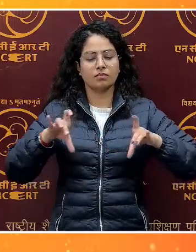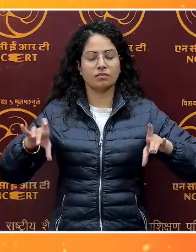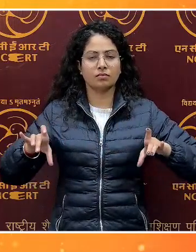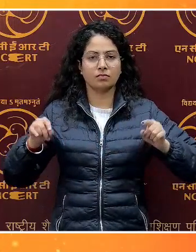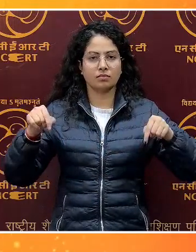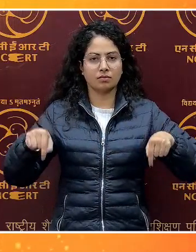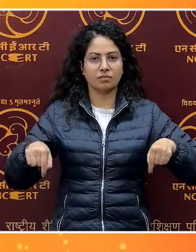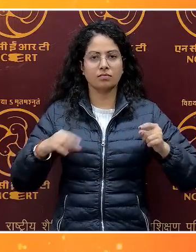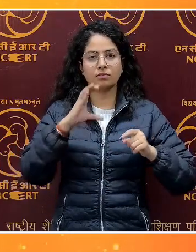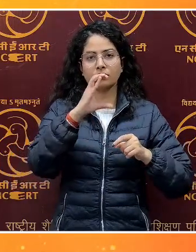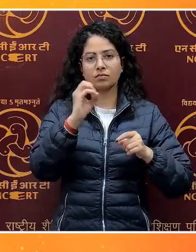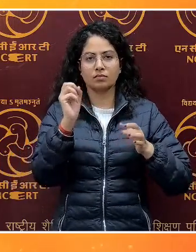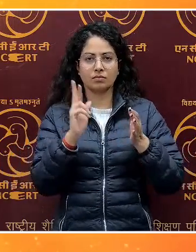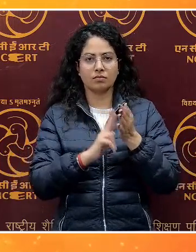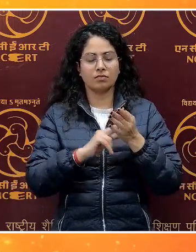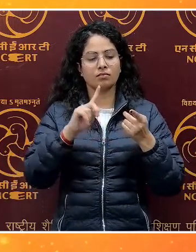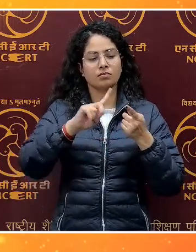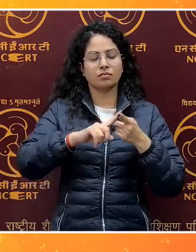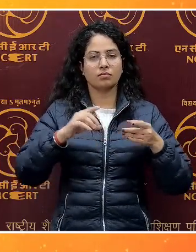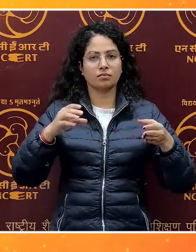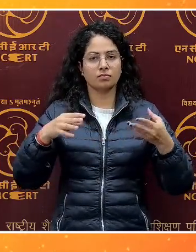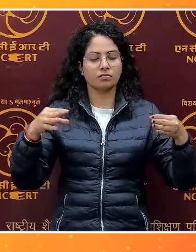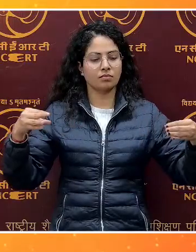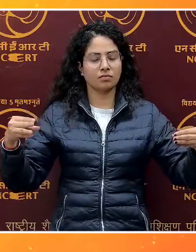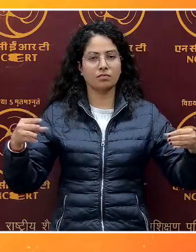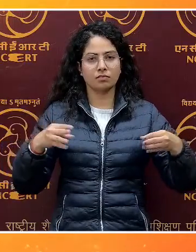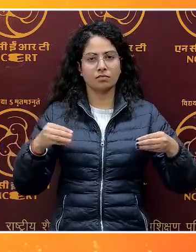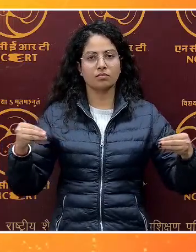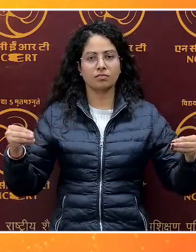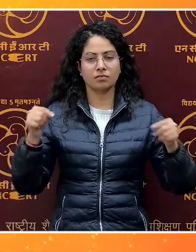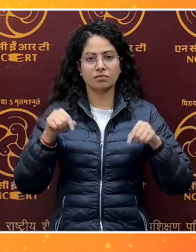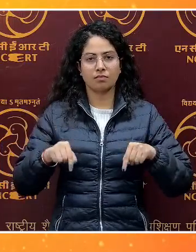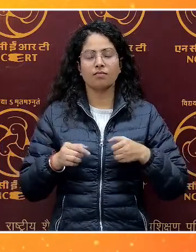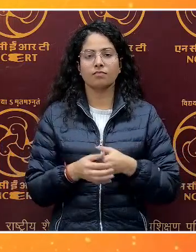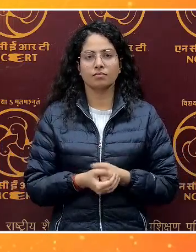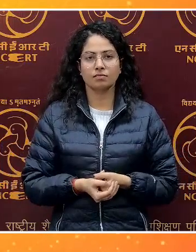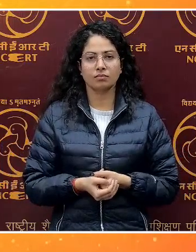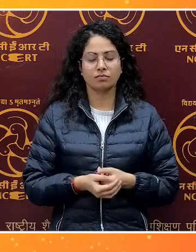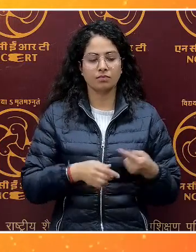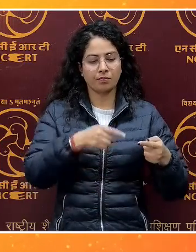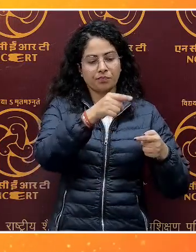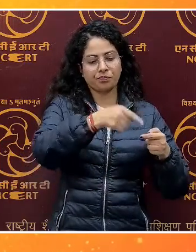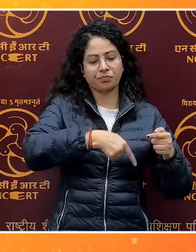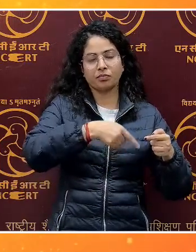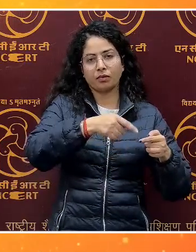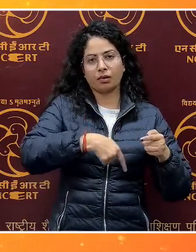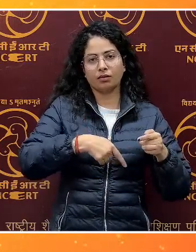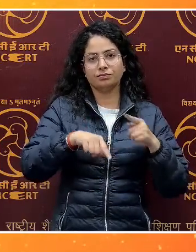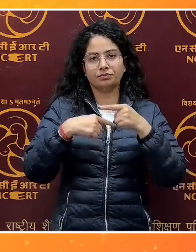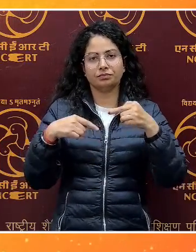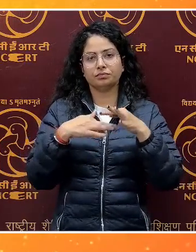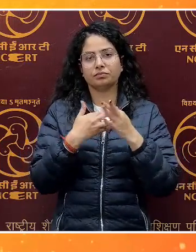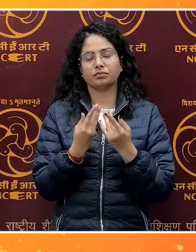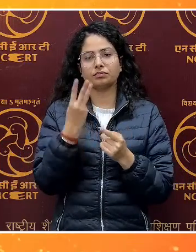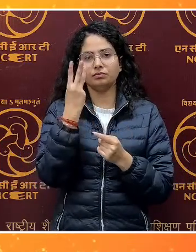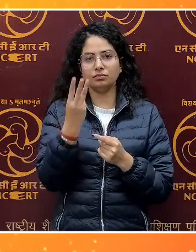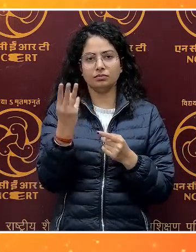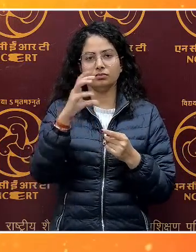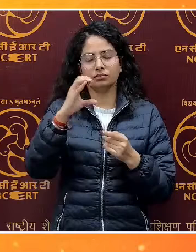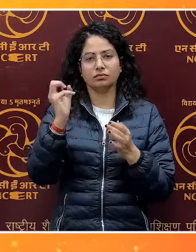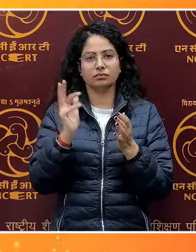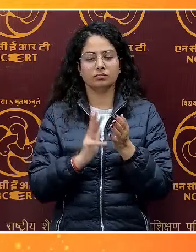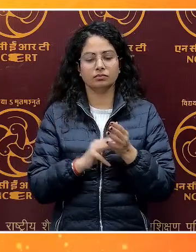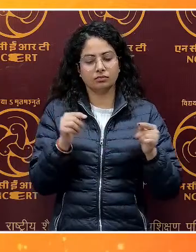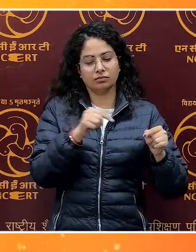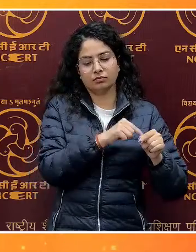by using a thin aluminum sheet. The diameter of the model is 3 centimeters and its length